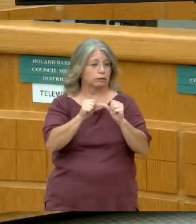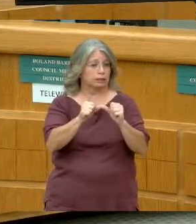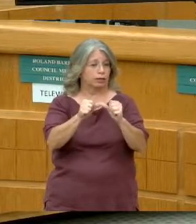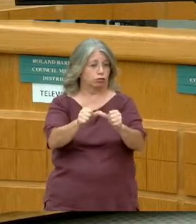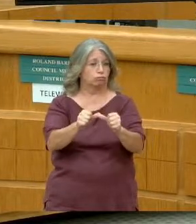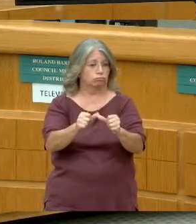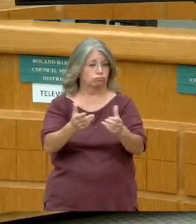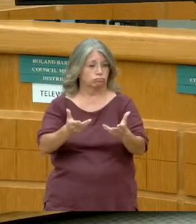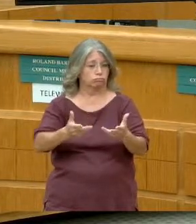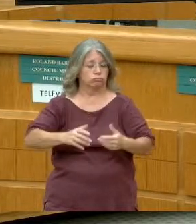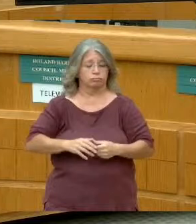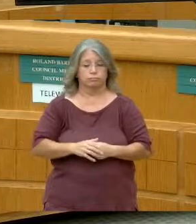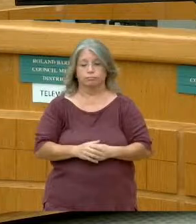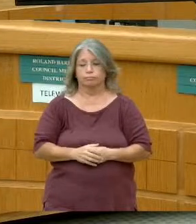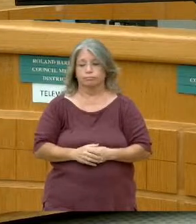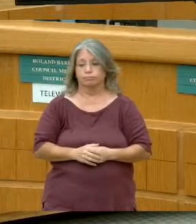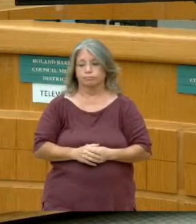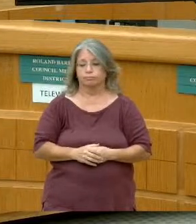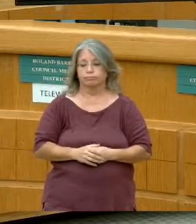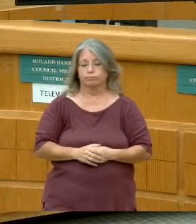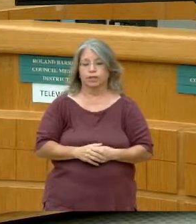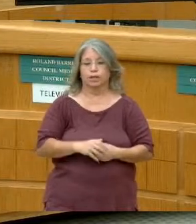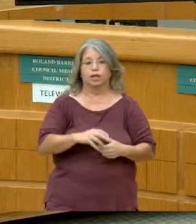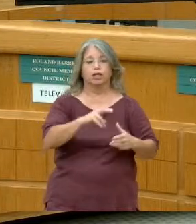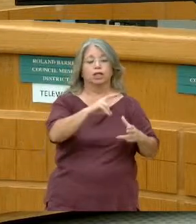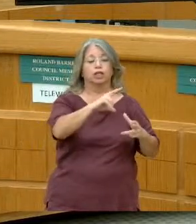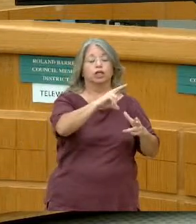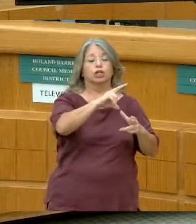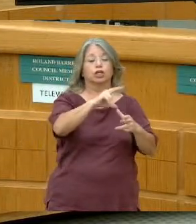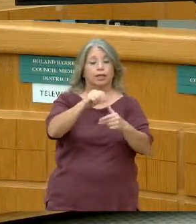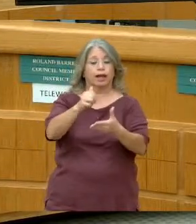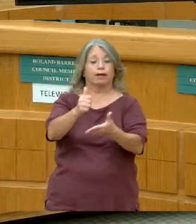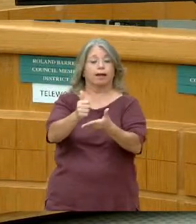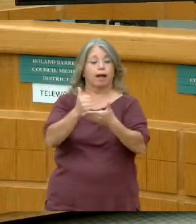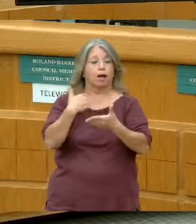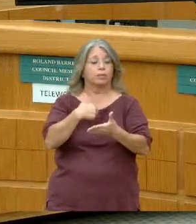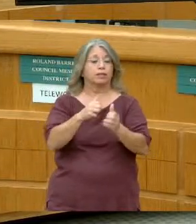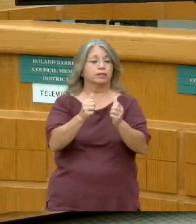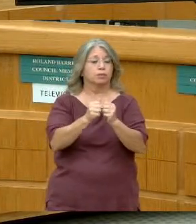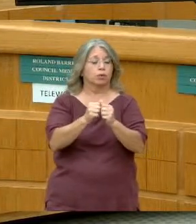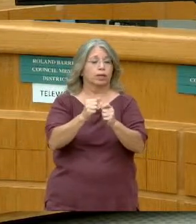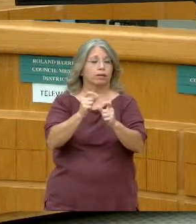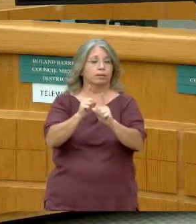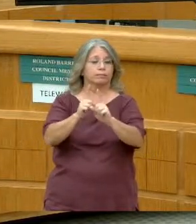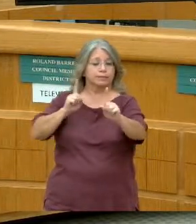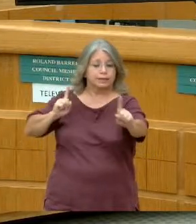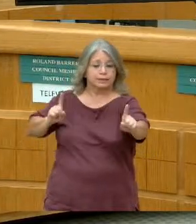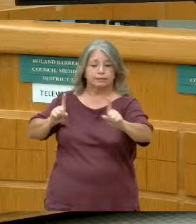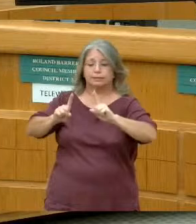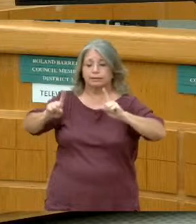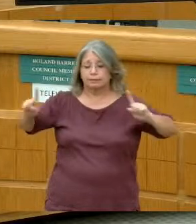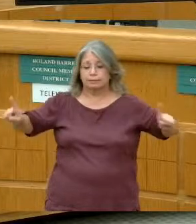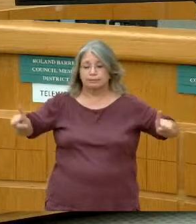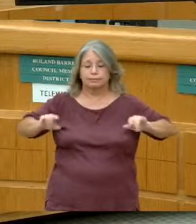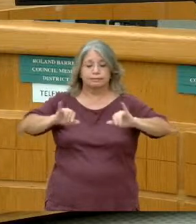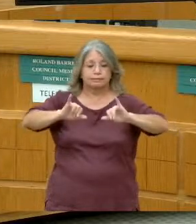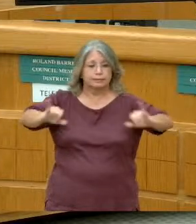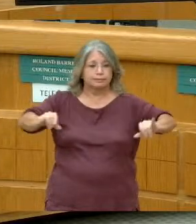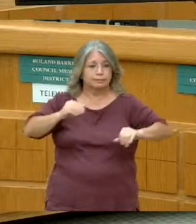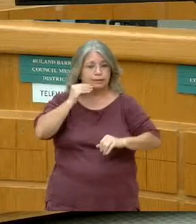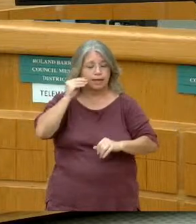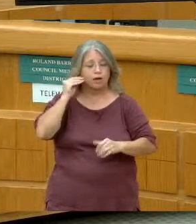there. And the hurricane aided social distancing efforts, and so there's the silver lining of